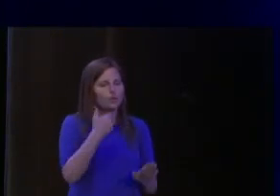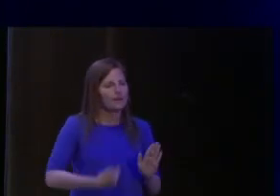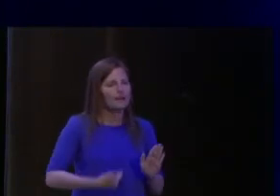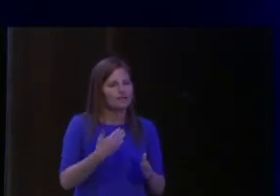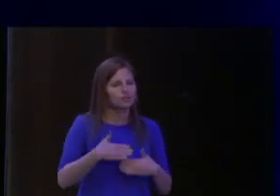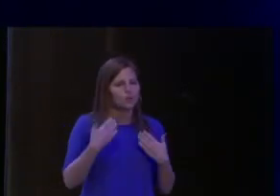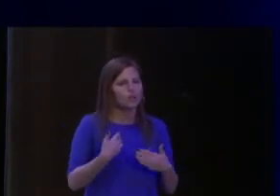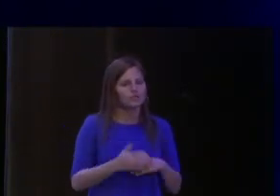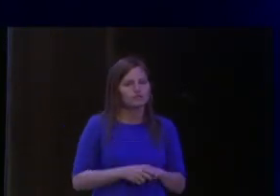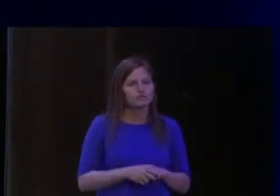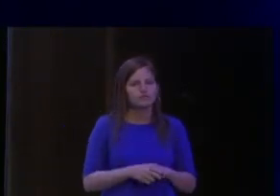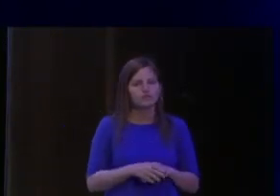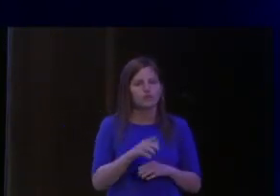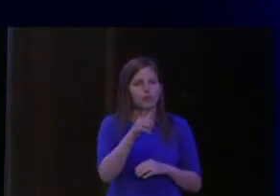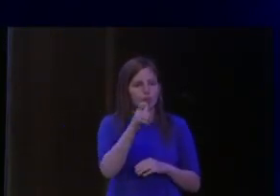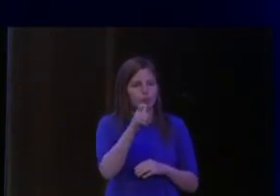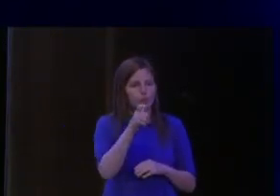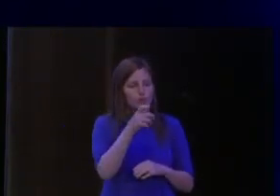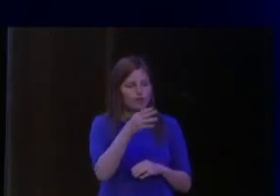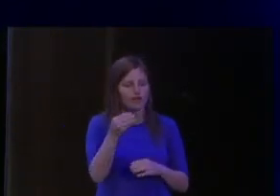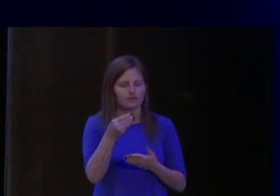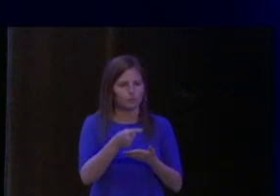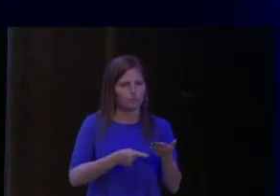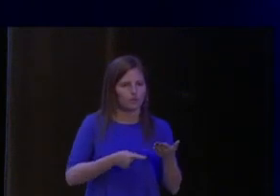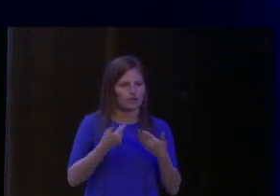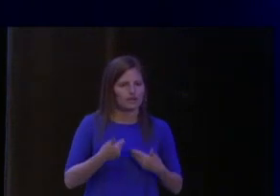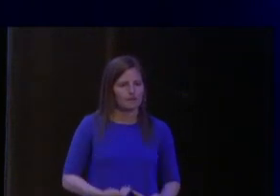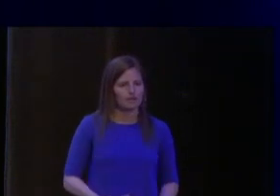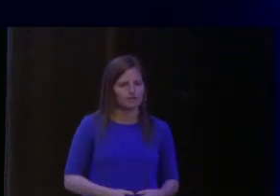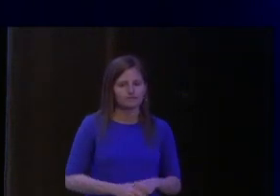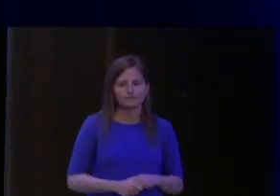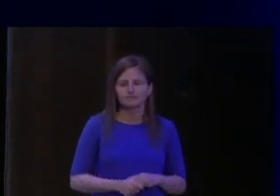am I? Who and what am I in it?